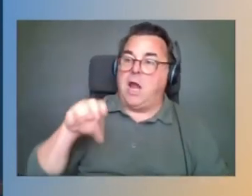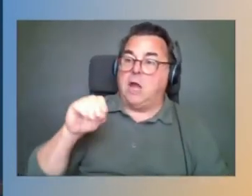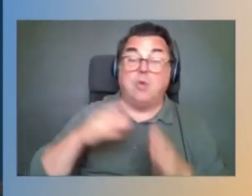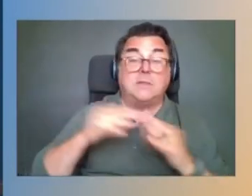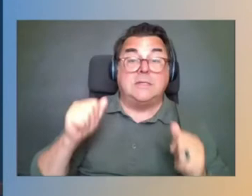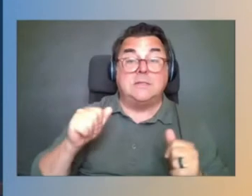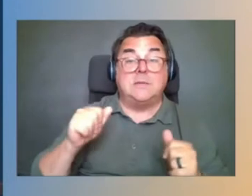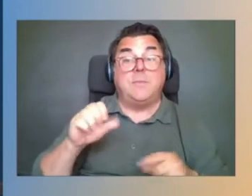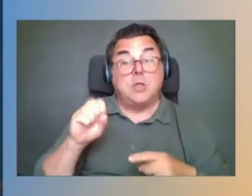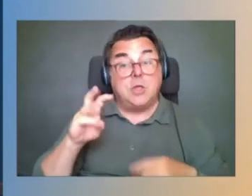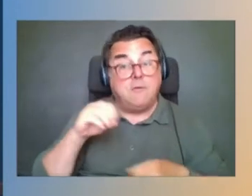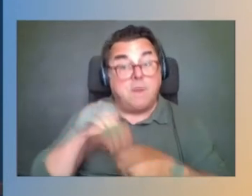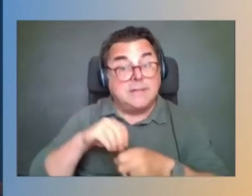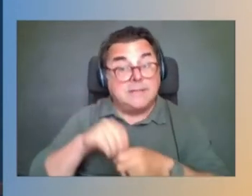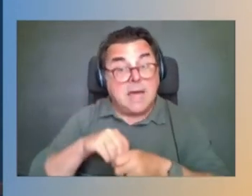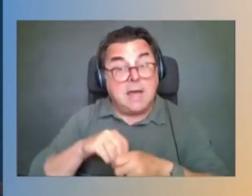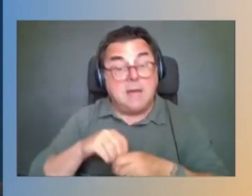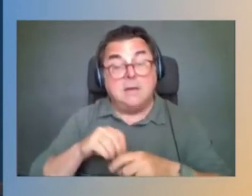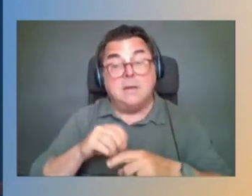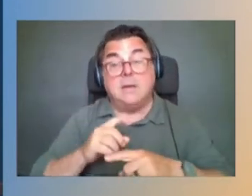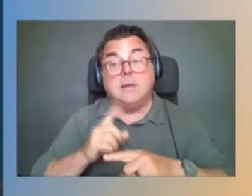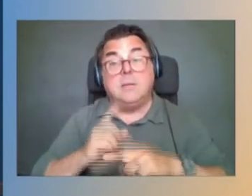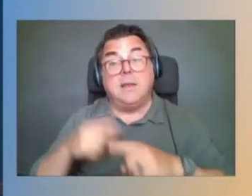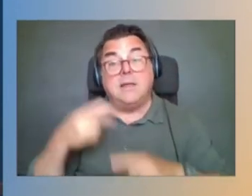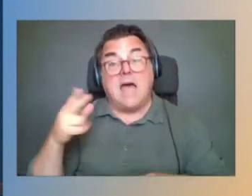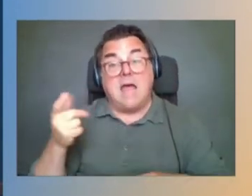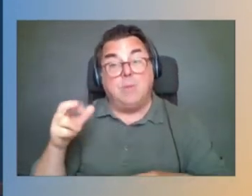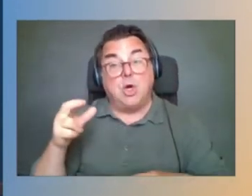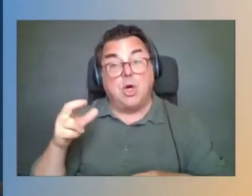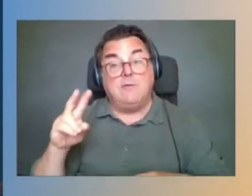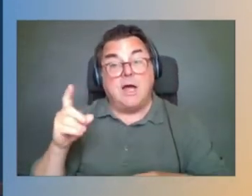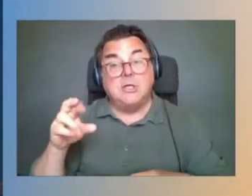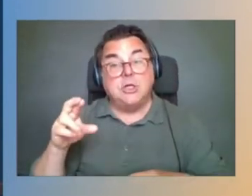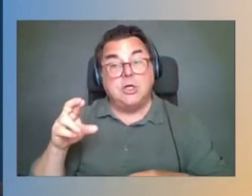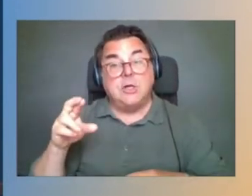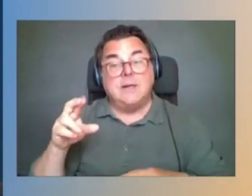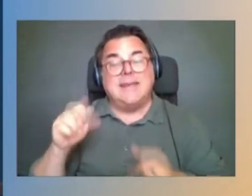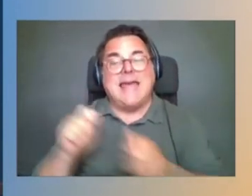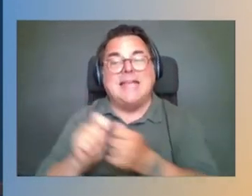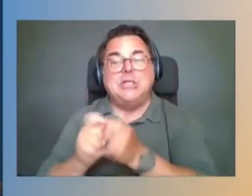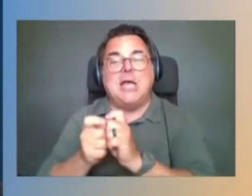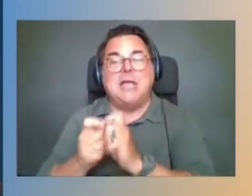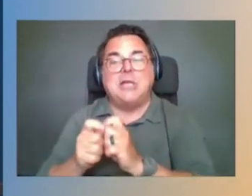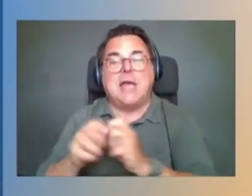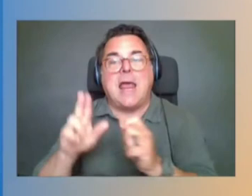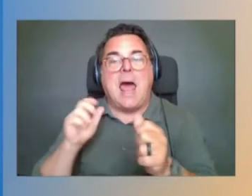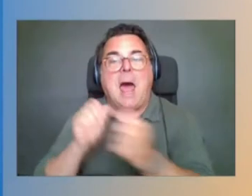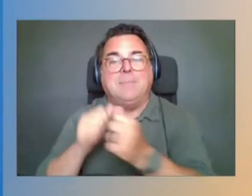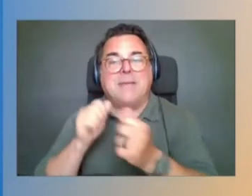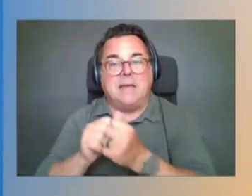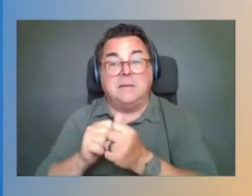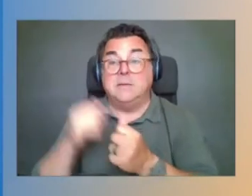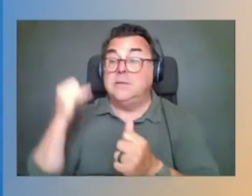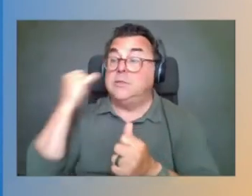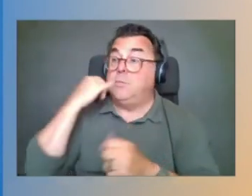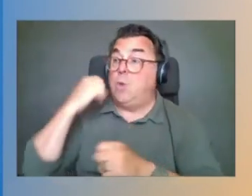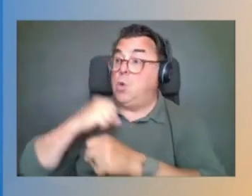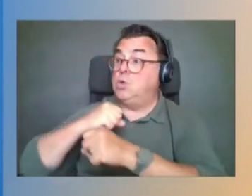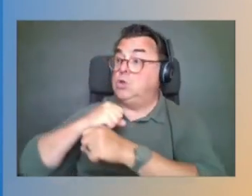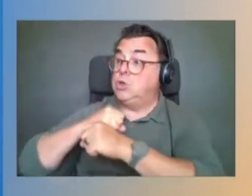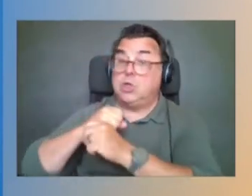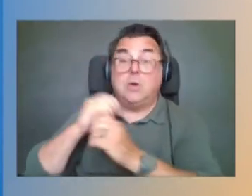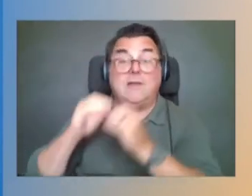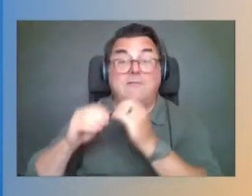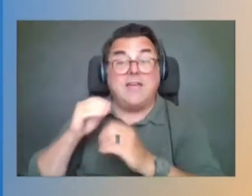these cards and on the hypervisor is live updatable. And so when we have to push out a security fix or even a functional